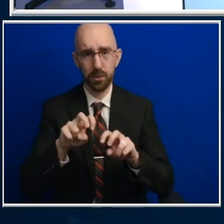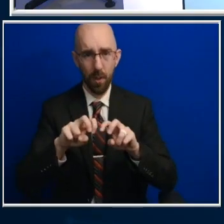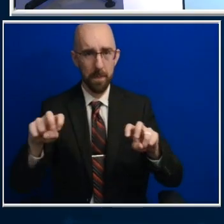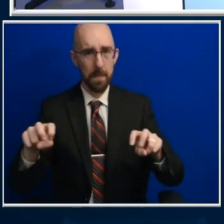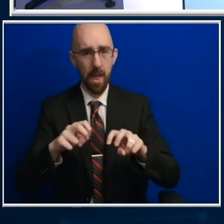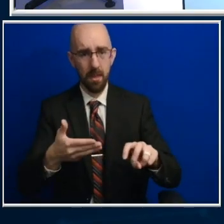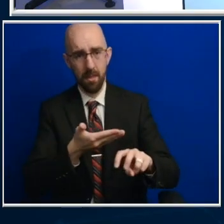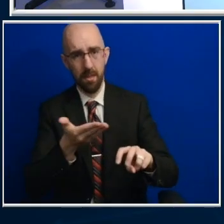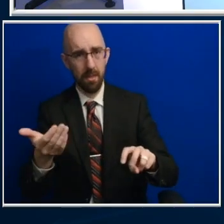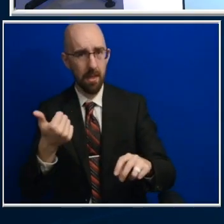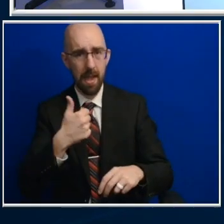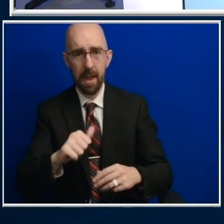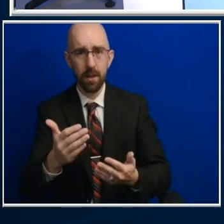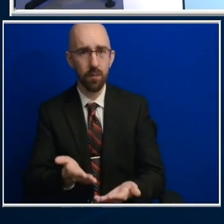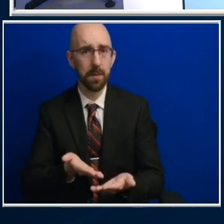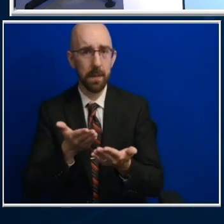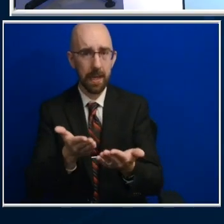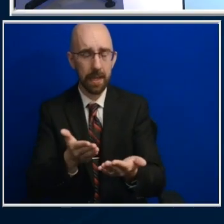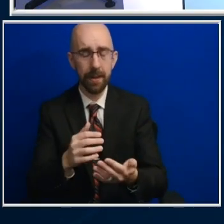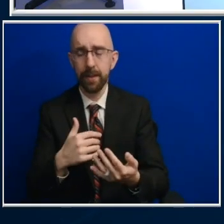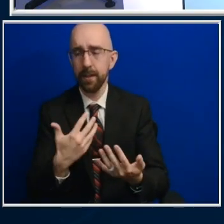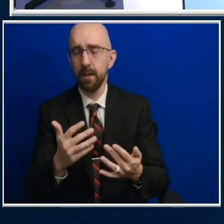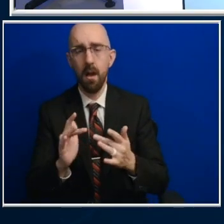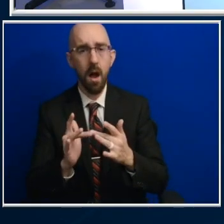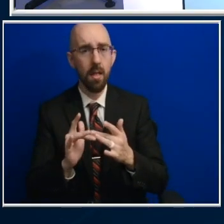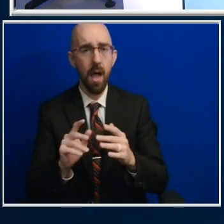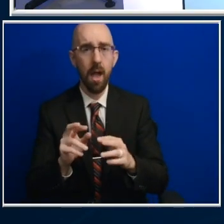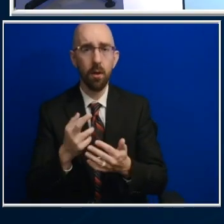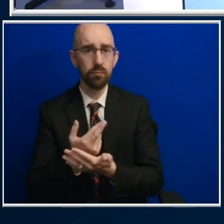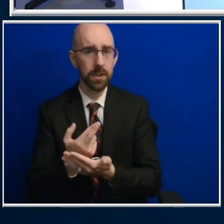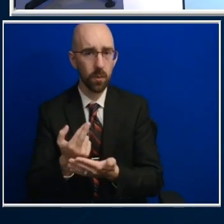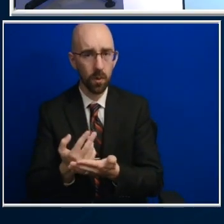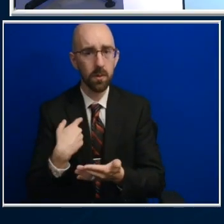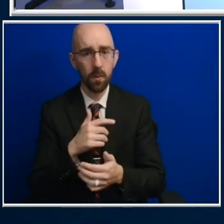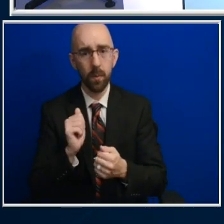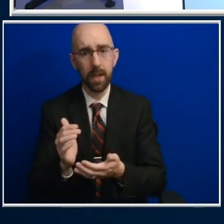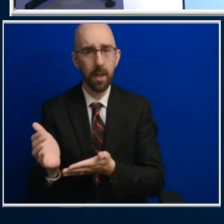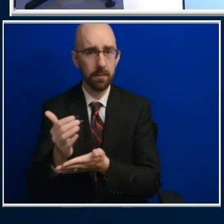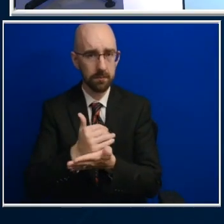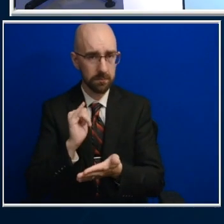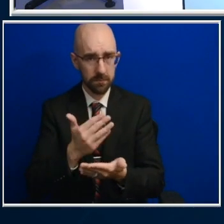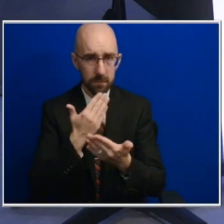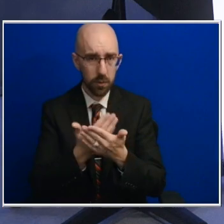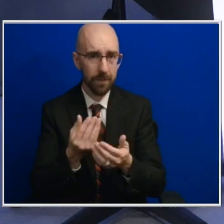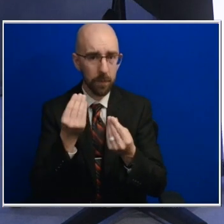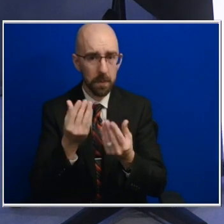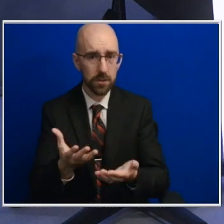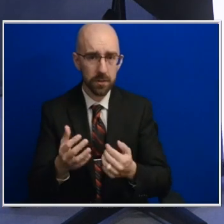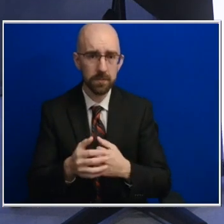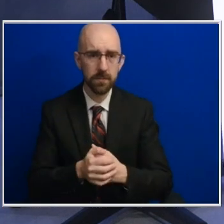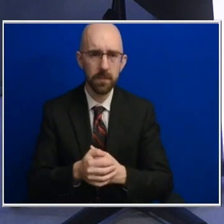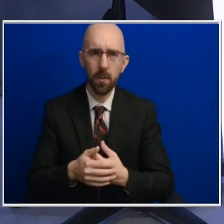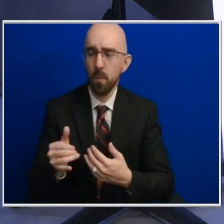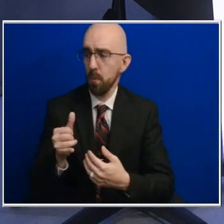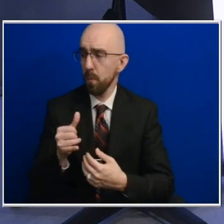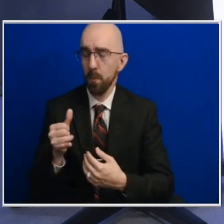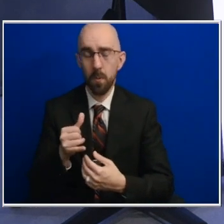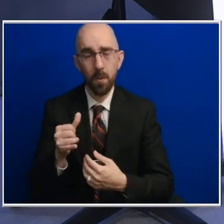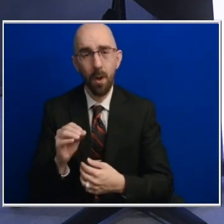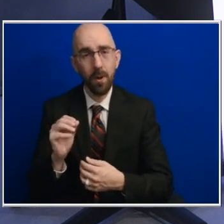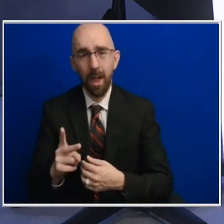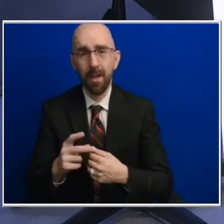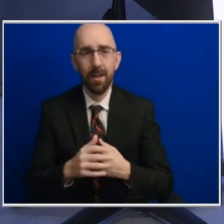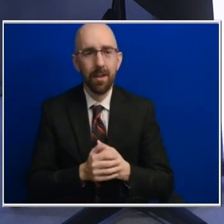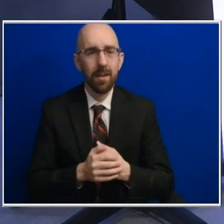any recommended online resources where we can get all this great information. Oh man, okay. Wow. Which say, wait,